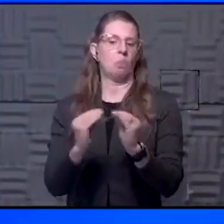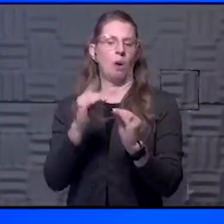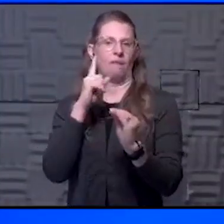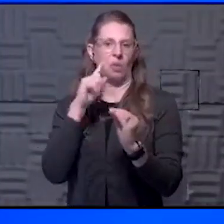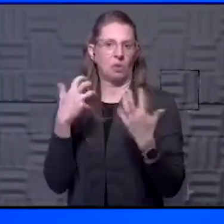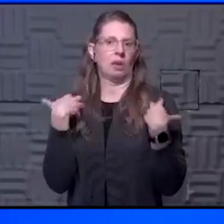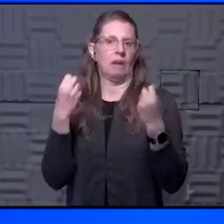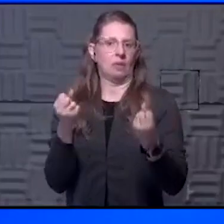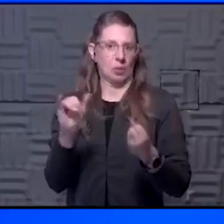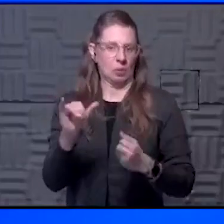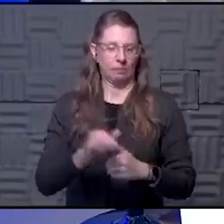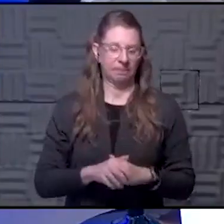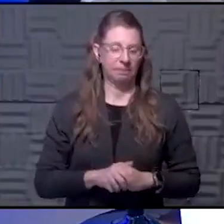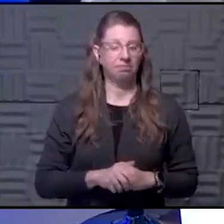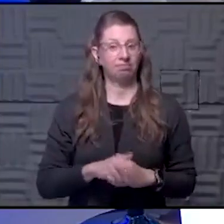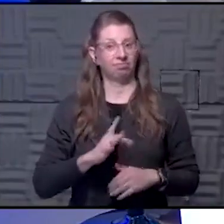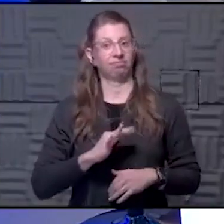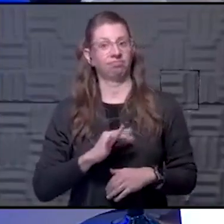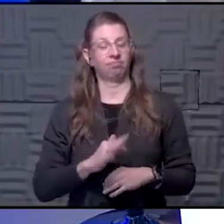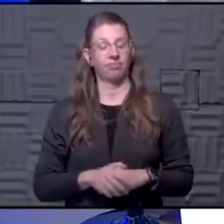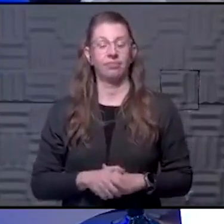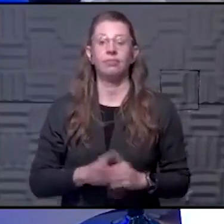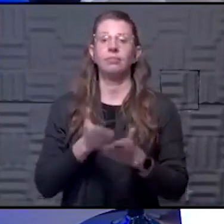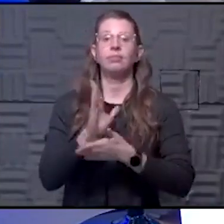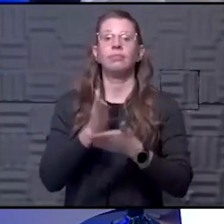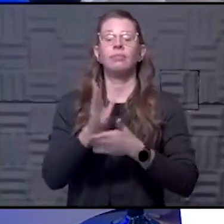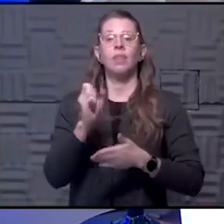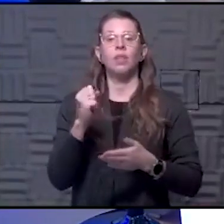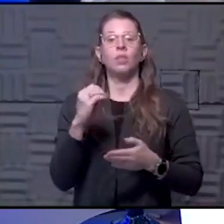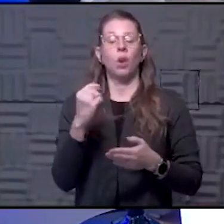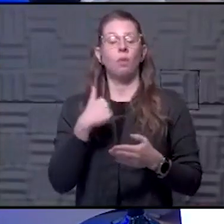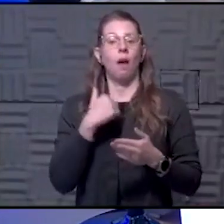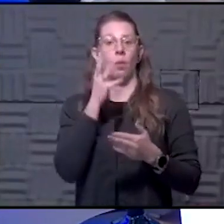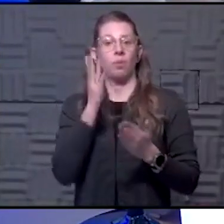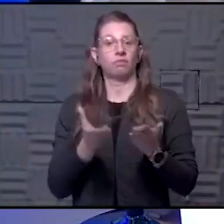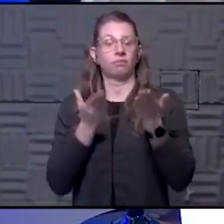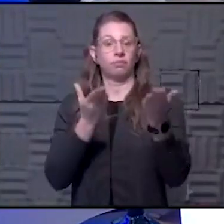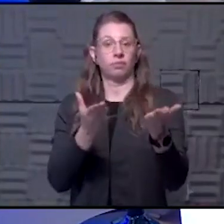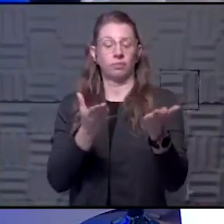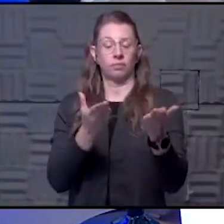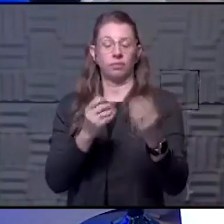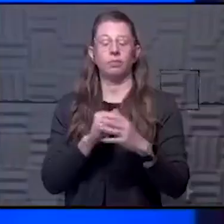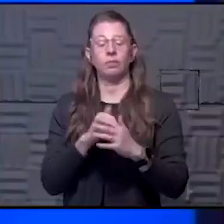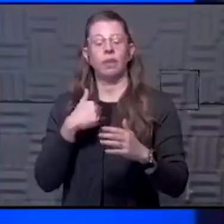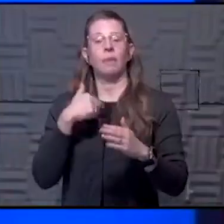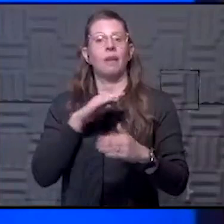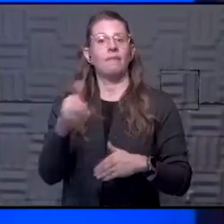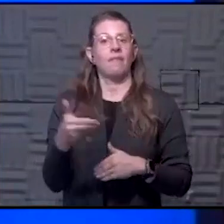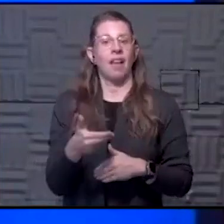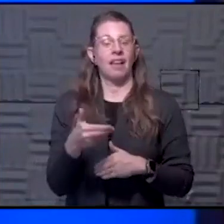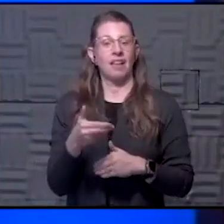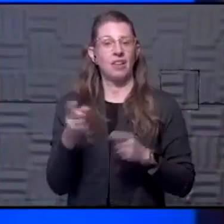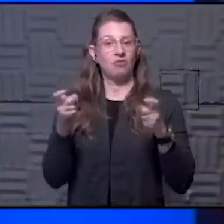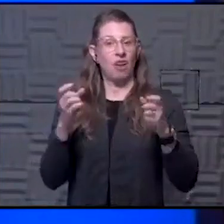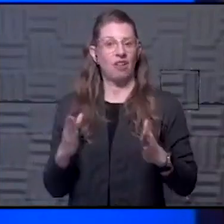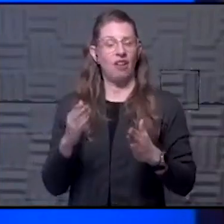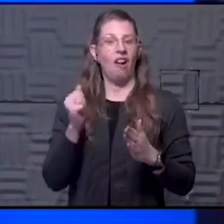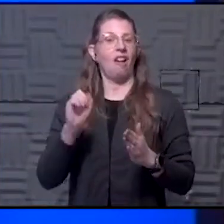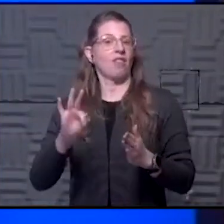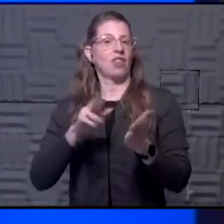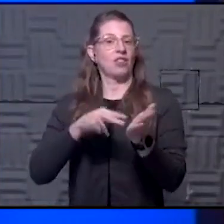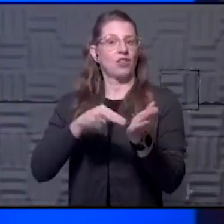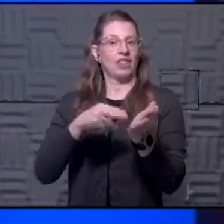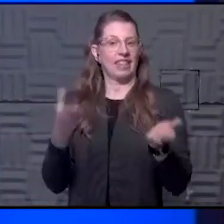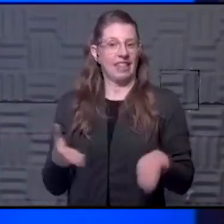recovery phase as well. Okay. So that's pretty cool. All right, so I'm going to recommend I'm going to invite one of our directors of nursing